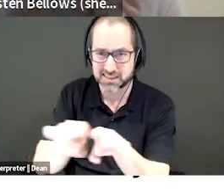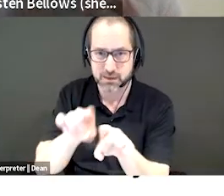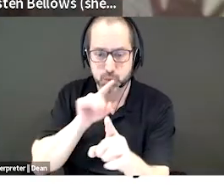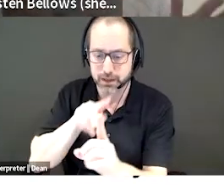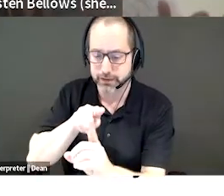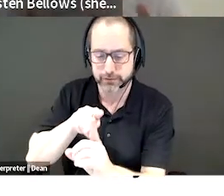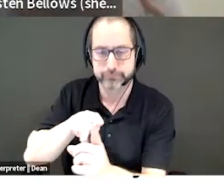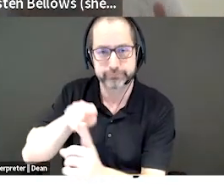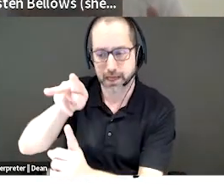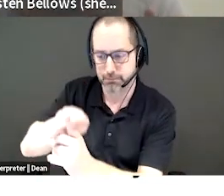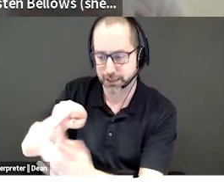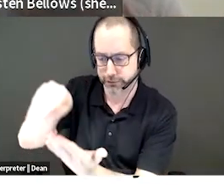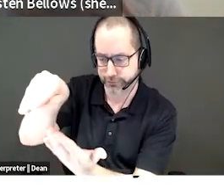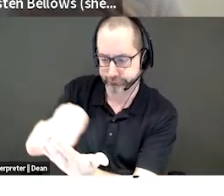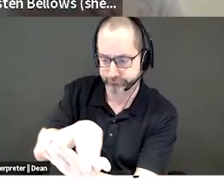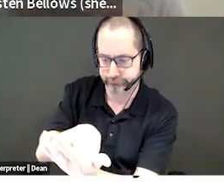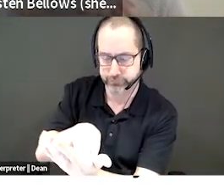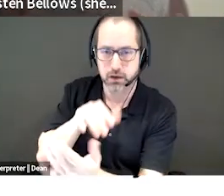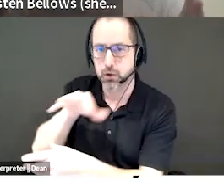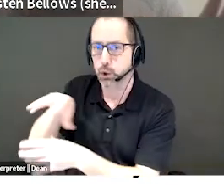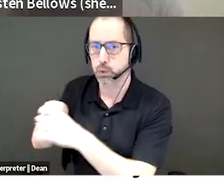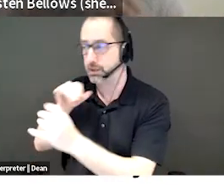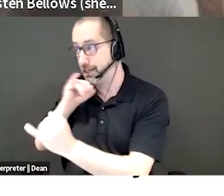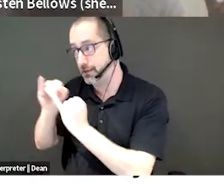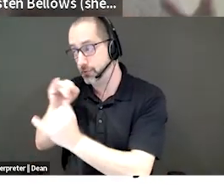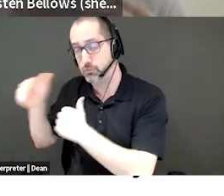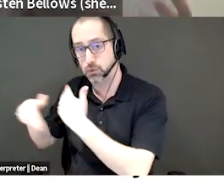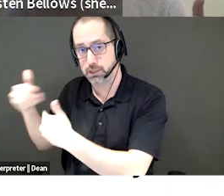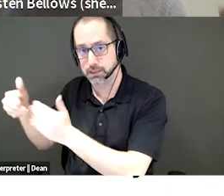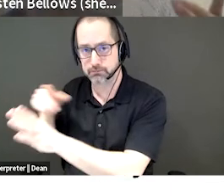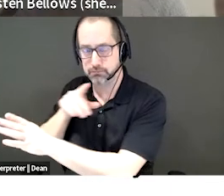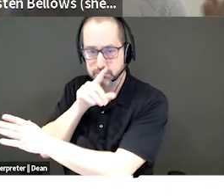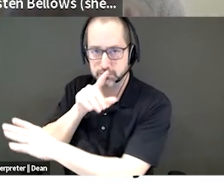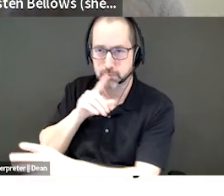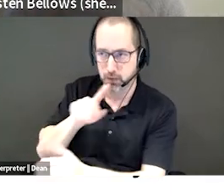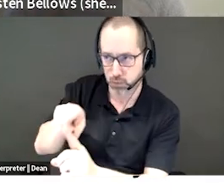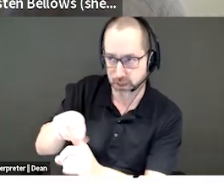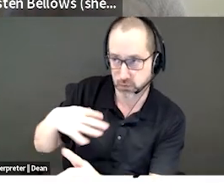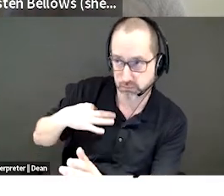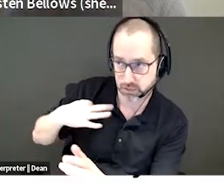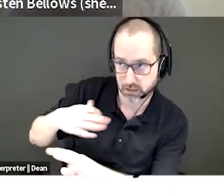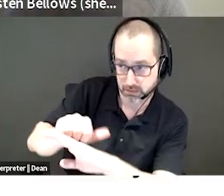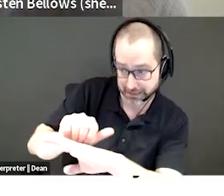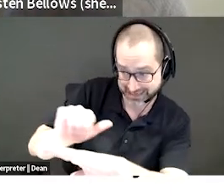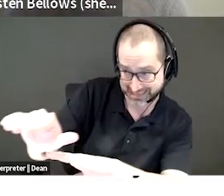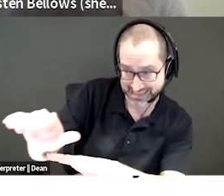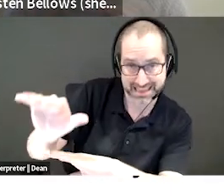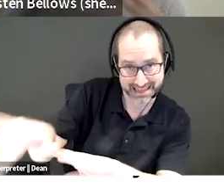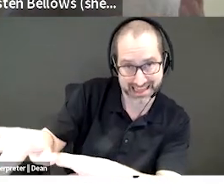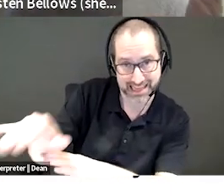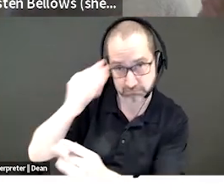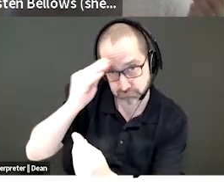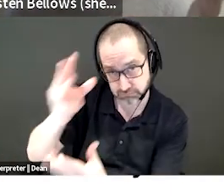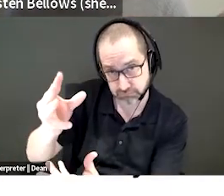So I'm not including interviews, as we definitely would need more time to talk about that.